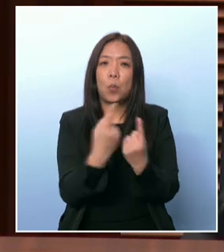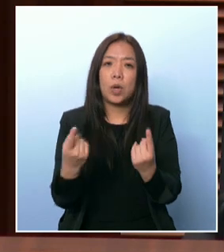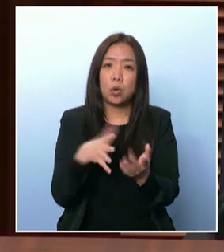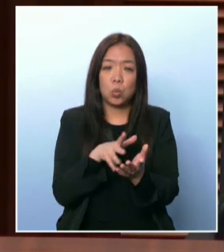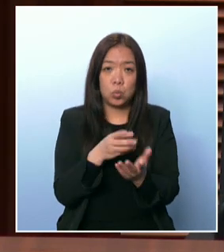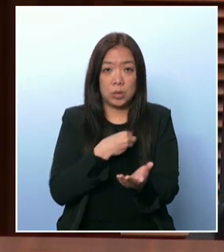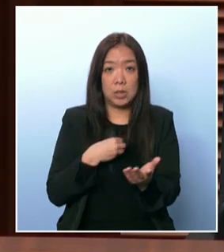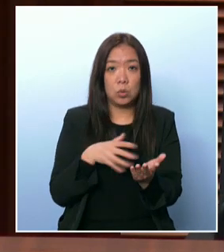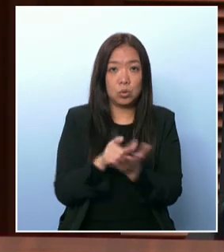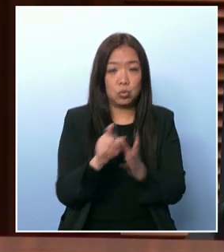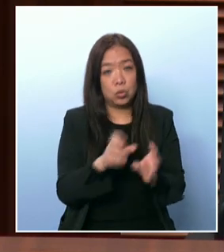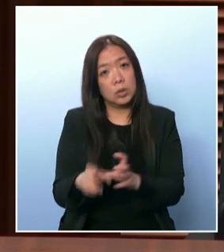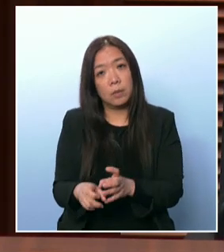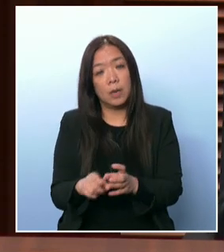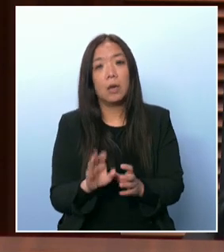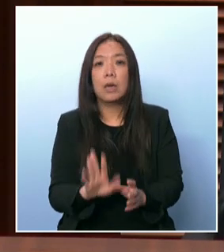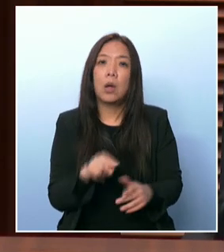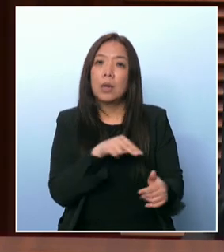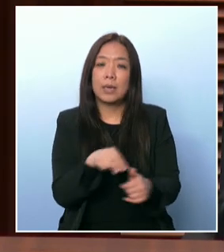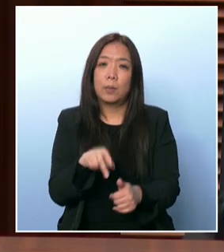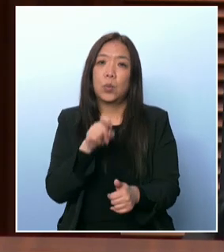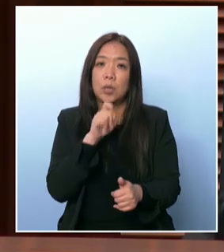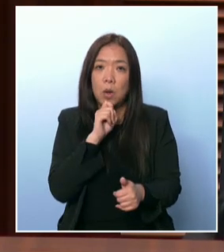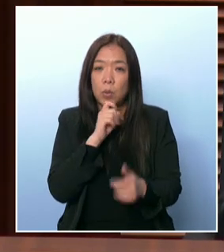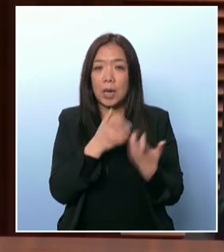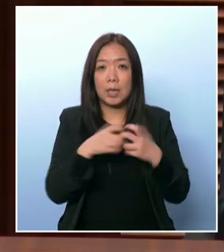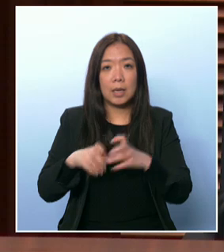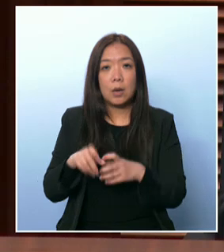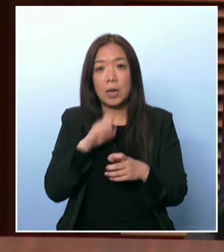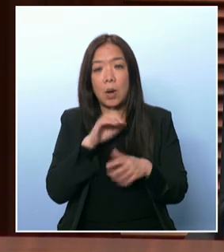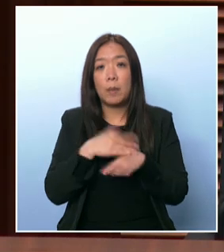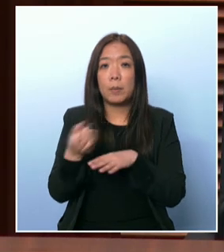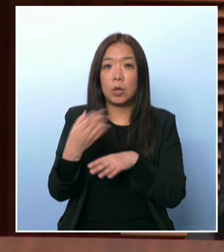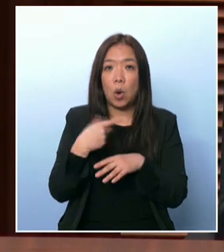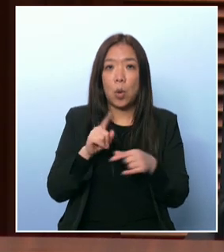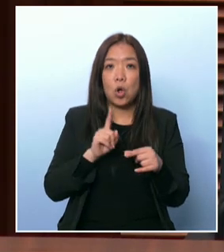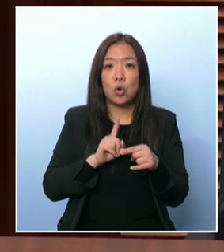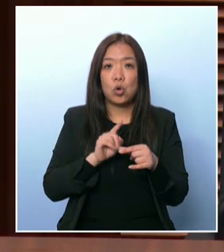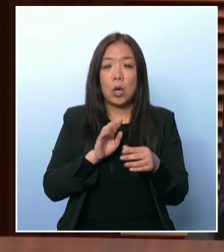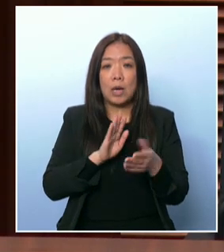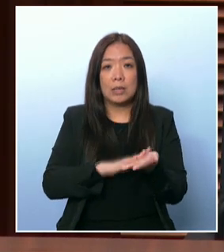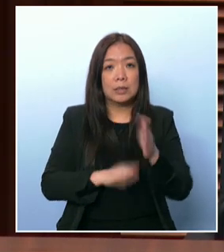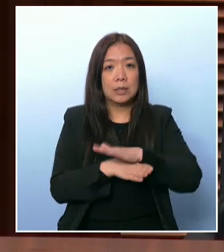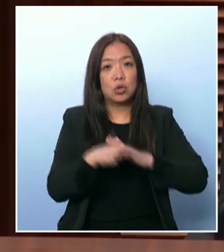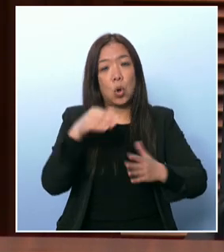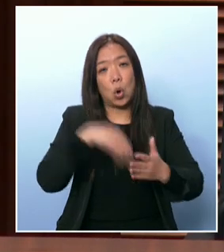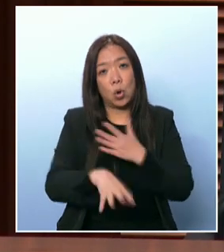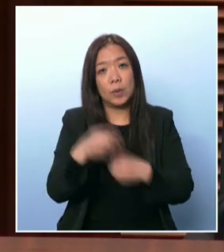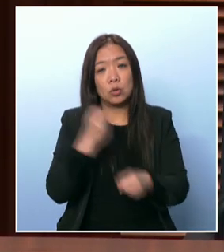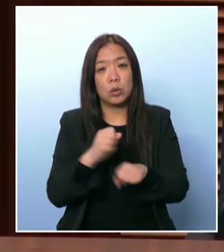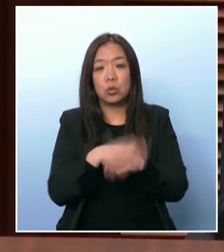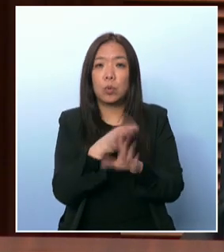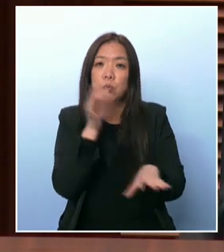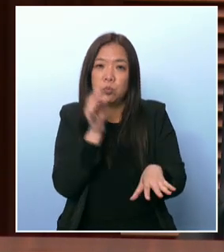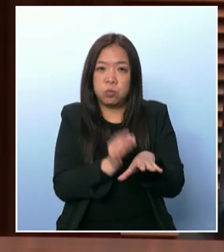left. In short, there is a regulatory authority for each healthcare